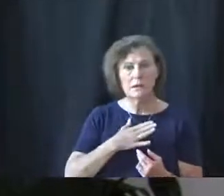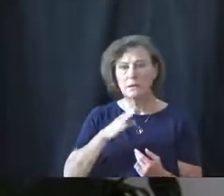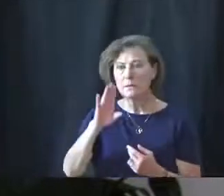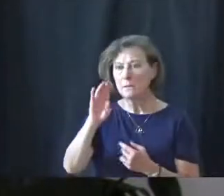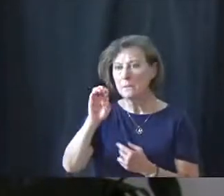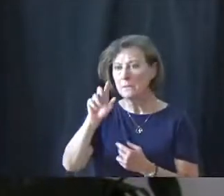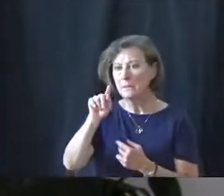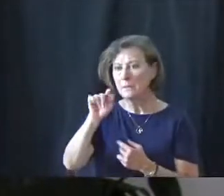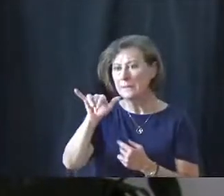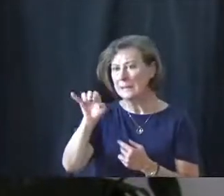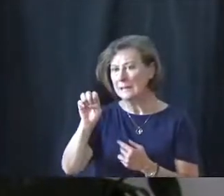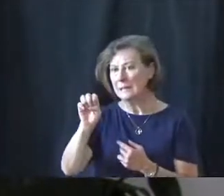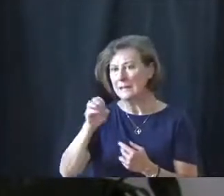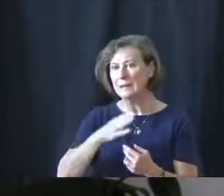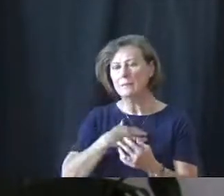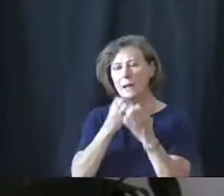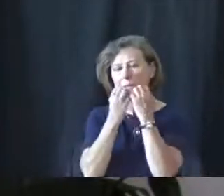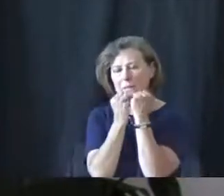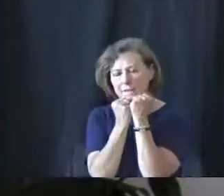teacher, had died.